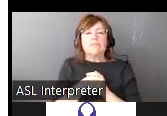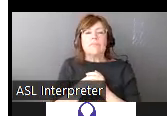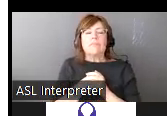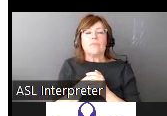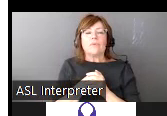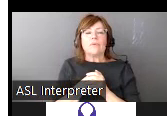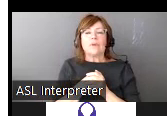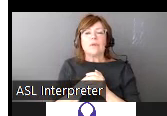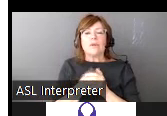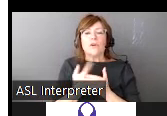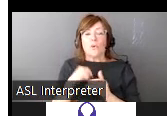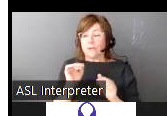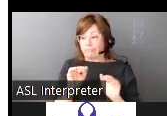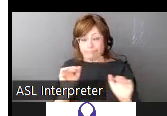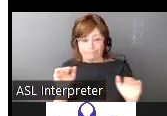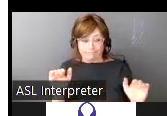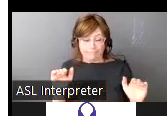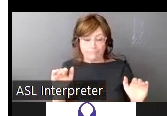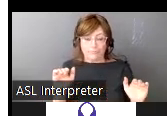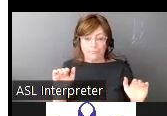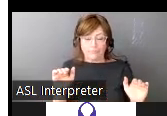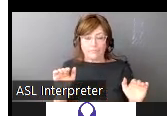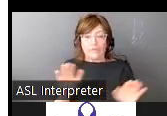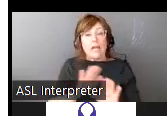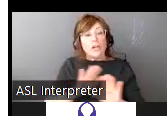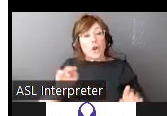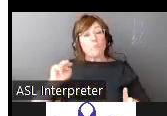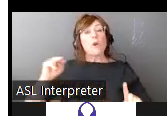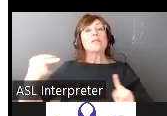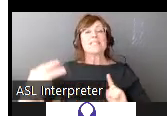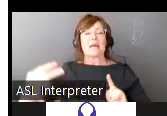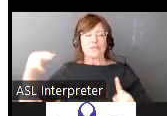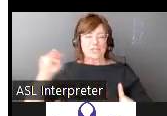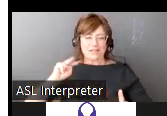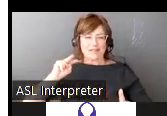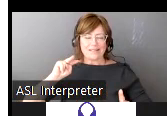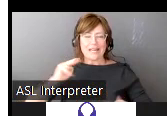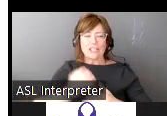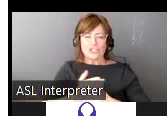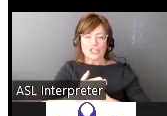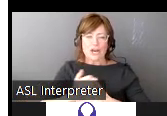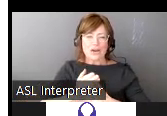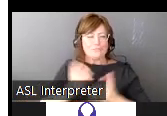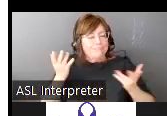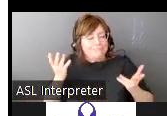were reminded to only share their perceptions of abuse.